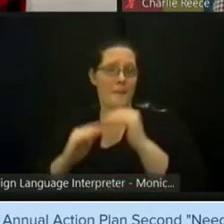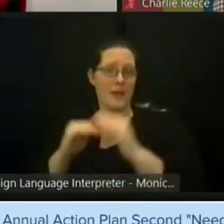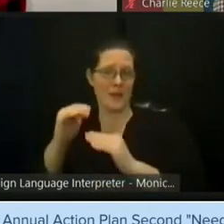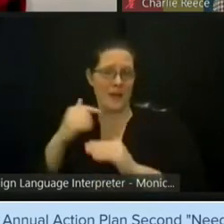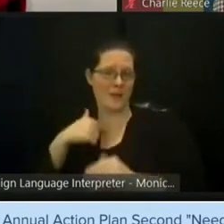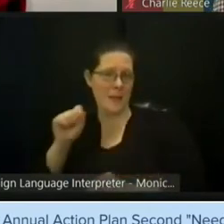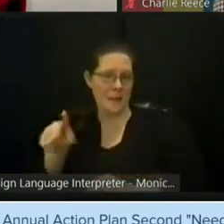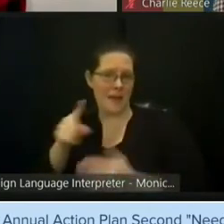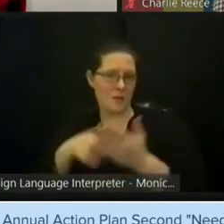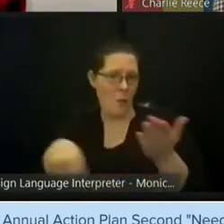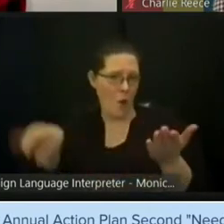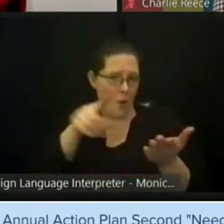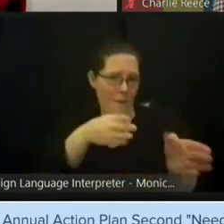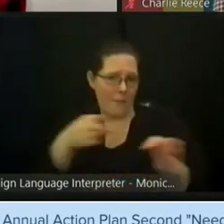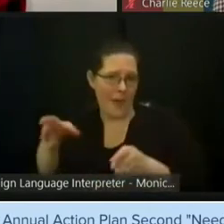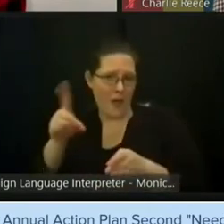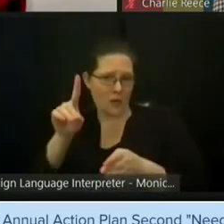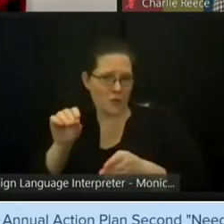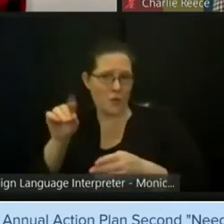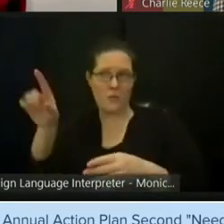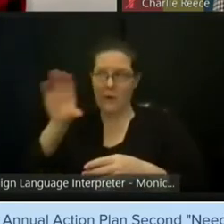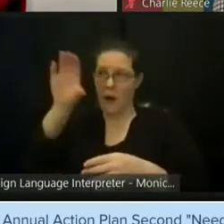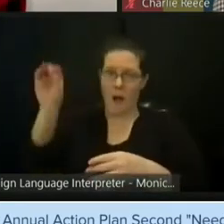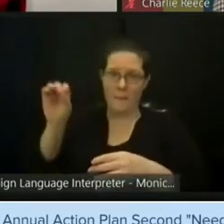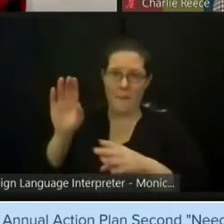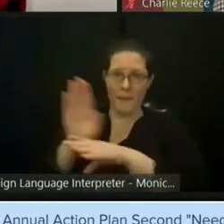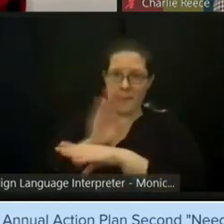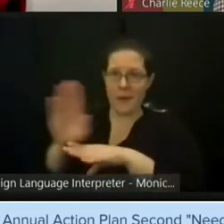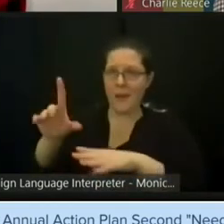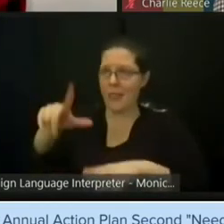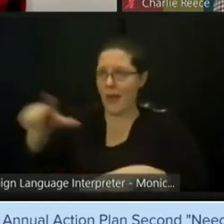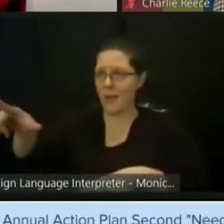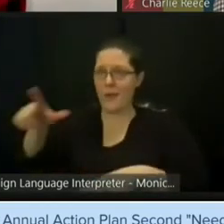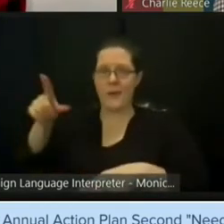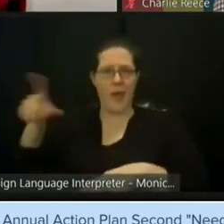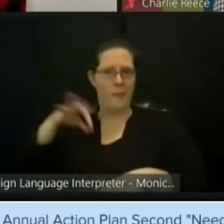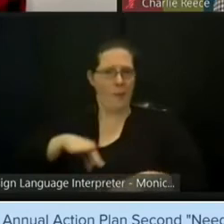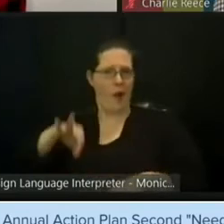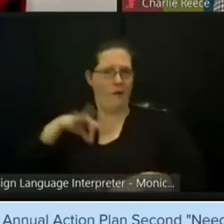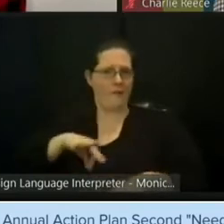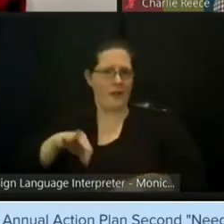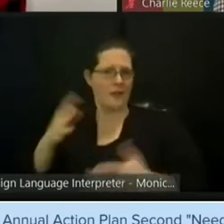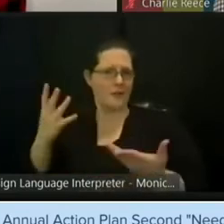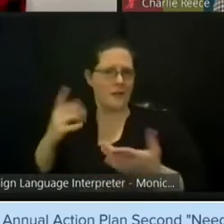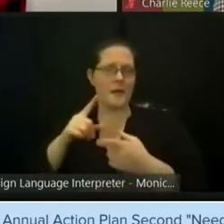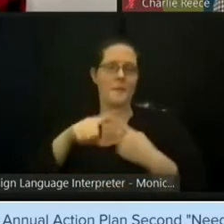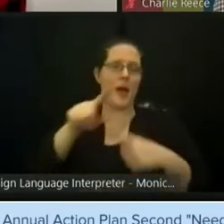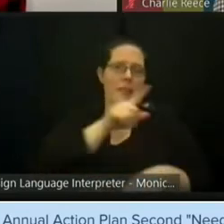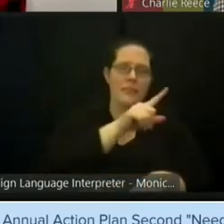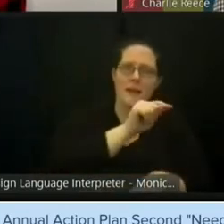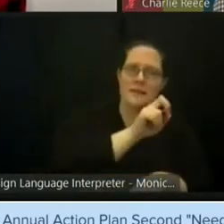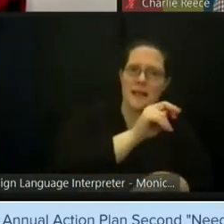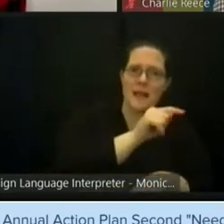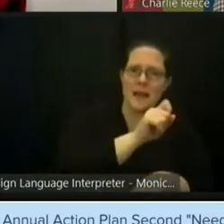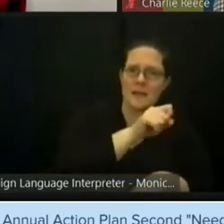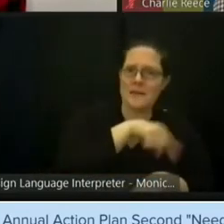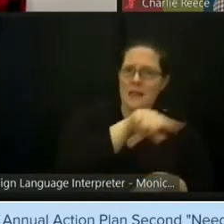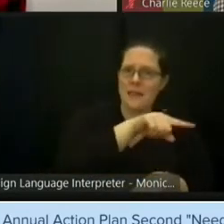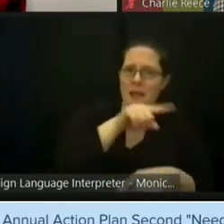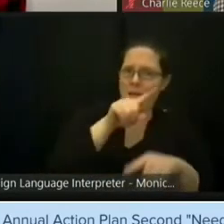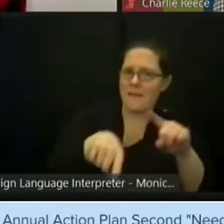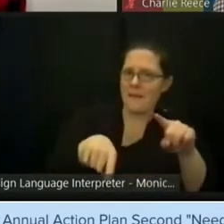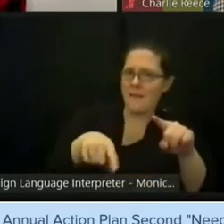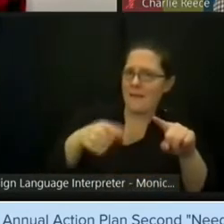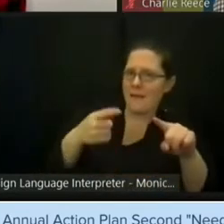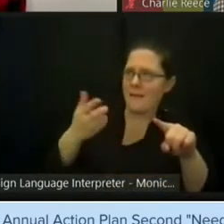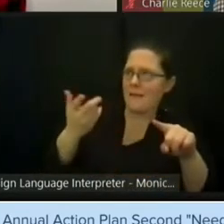council will do about these corporate landlords who are landlord enough to profit off rent and to evict tenants, but are not landlord enough to make basic repairs they are